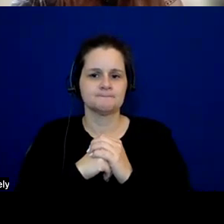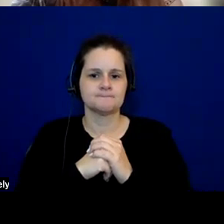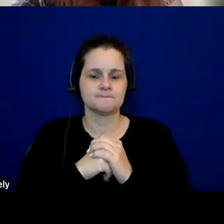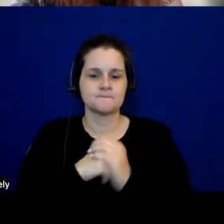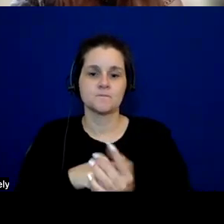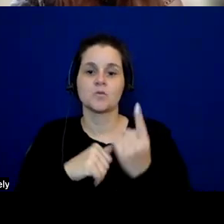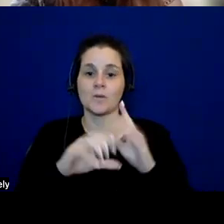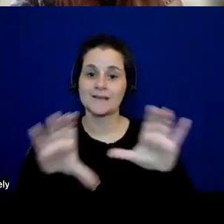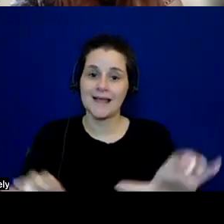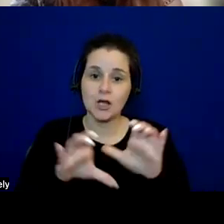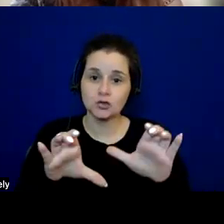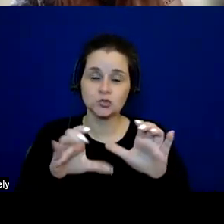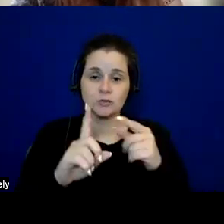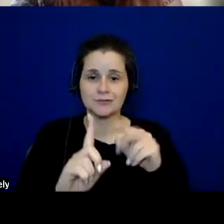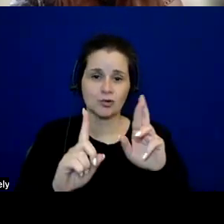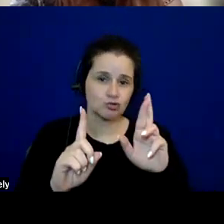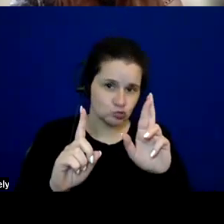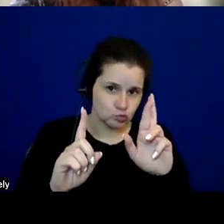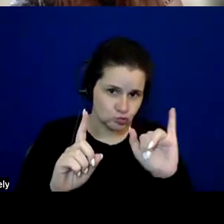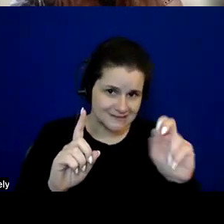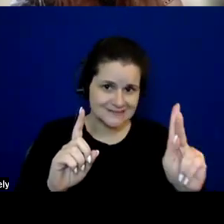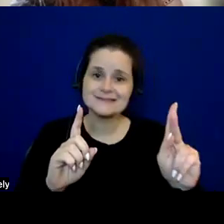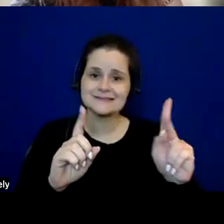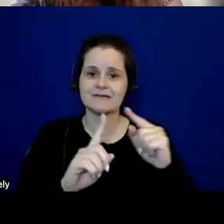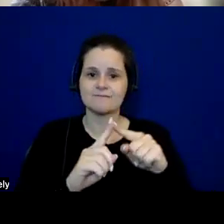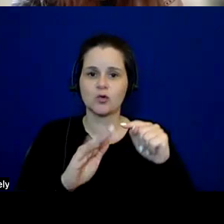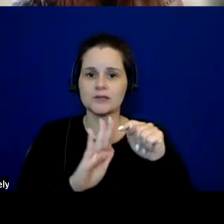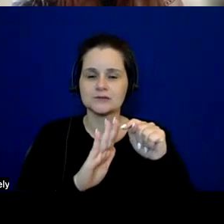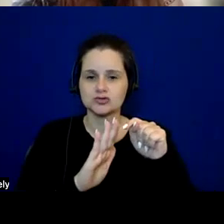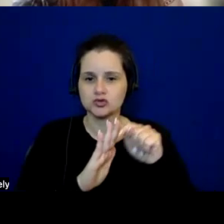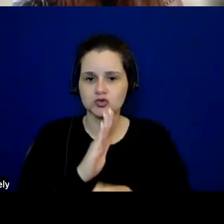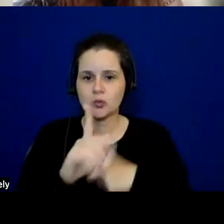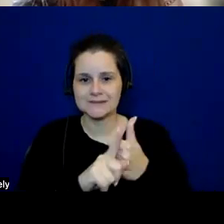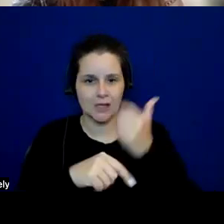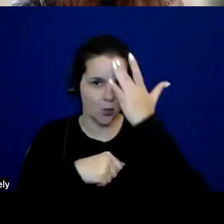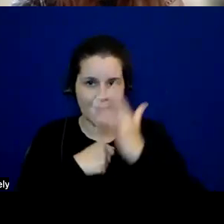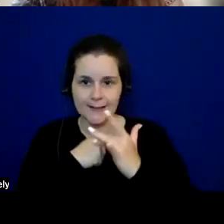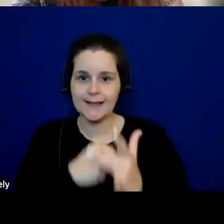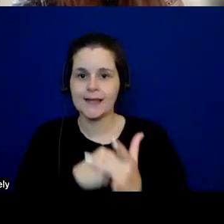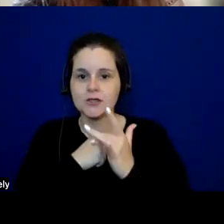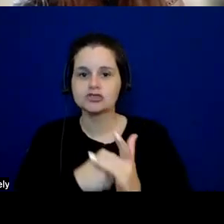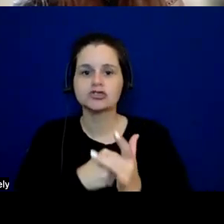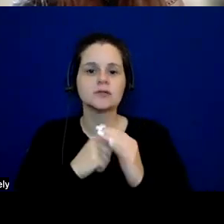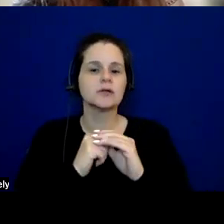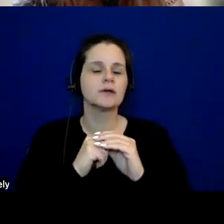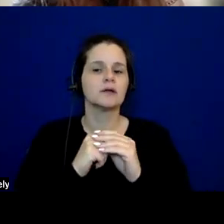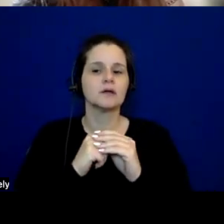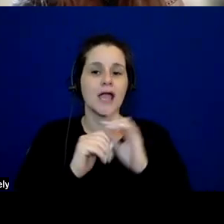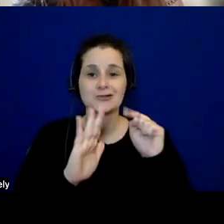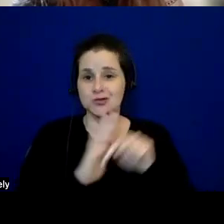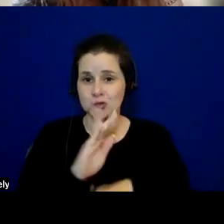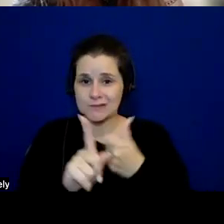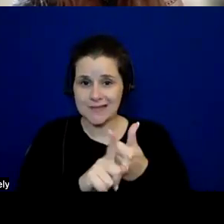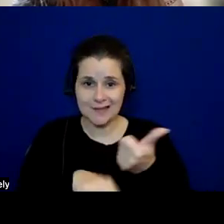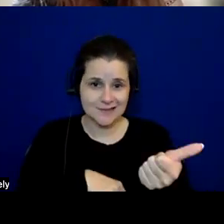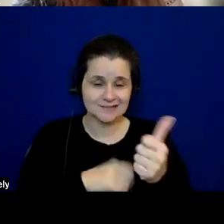actual, like, really is a risk factor for suicidal ideation. Suicide, is that feeling